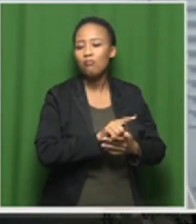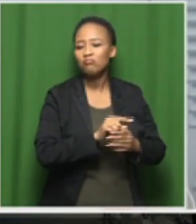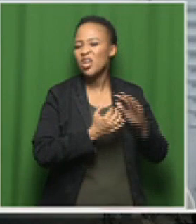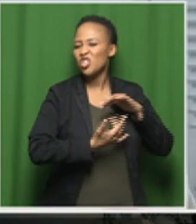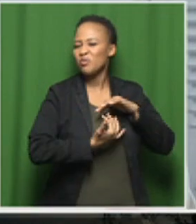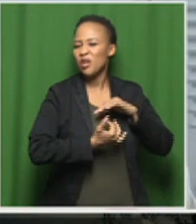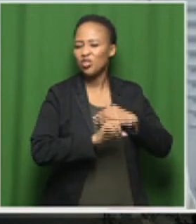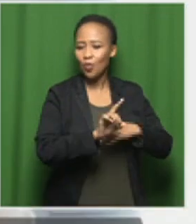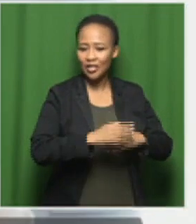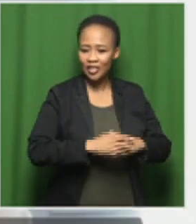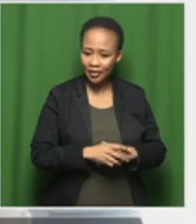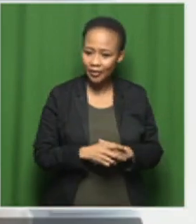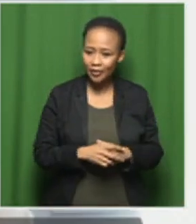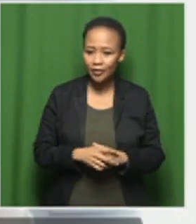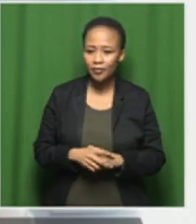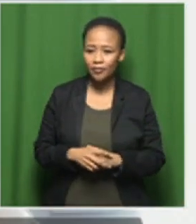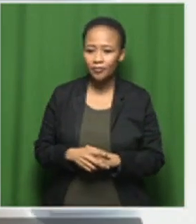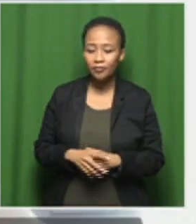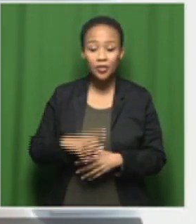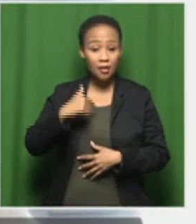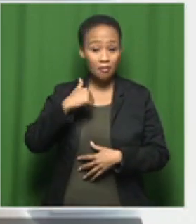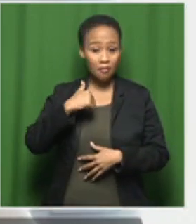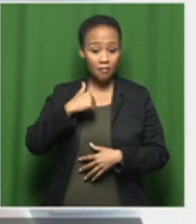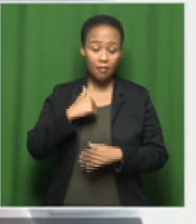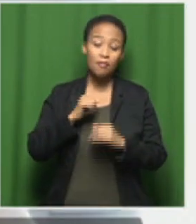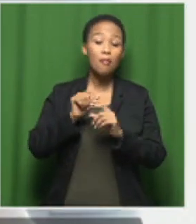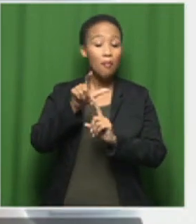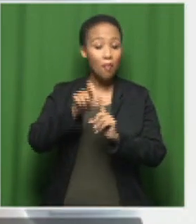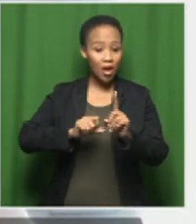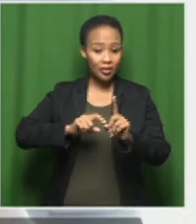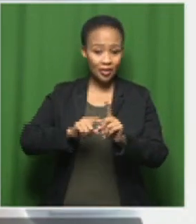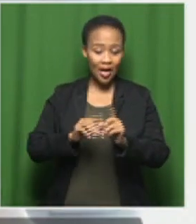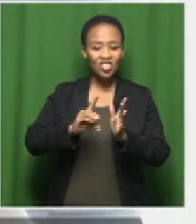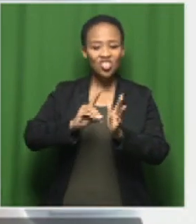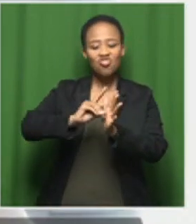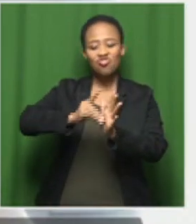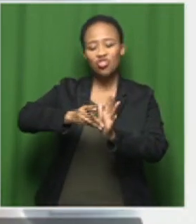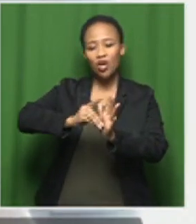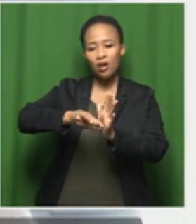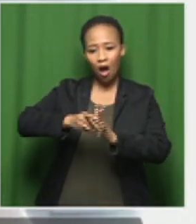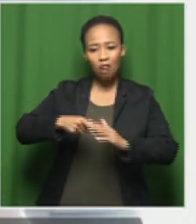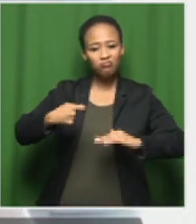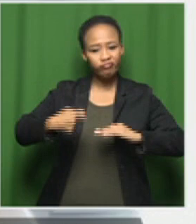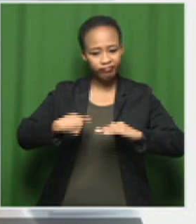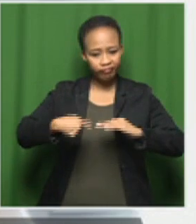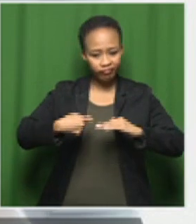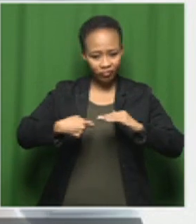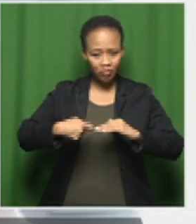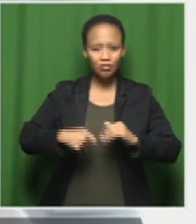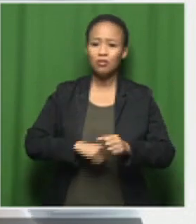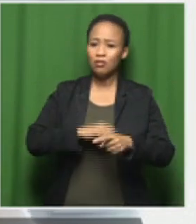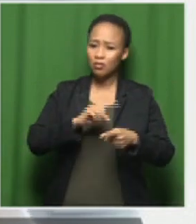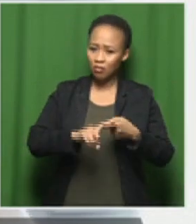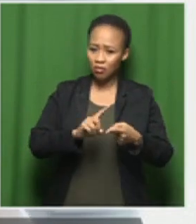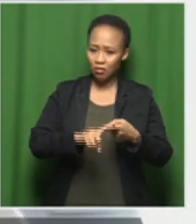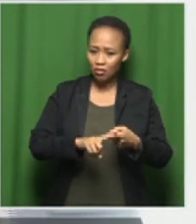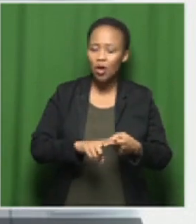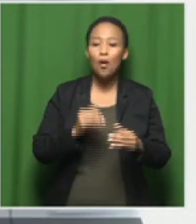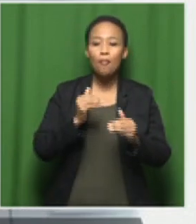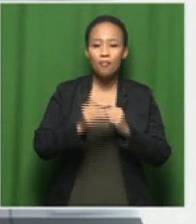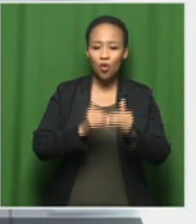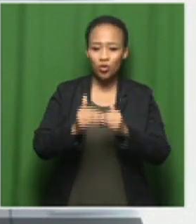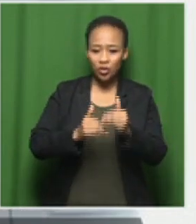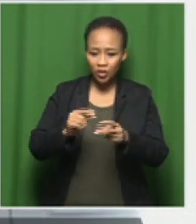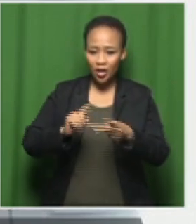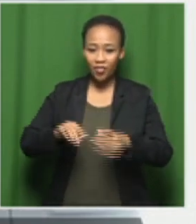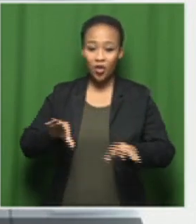So, as a designer, I think there's two things that fuel me. It's this idea of pageantry and this idea of process. And I feel like